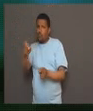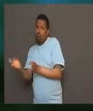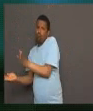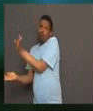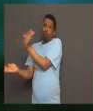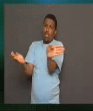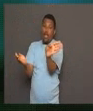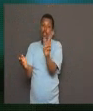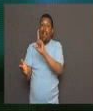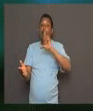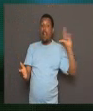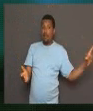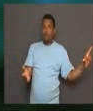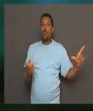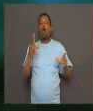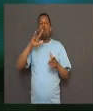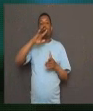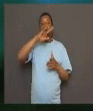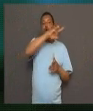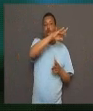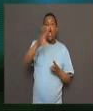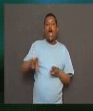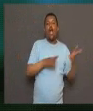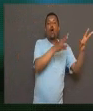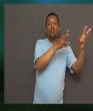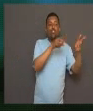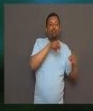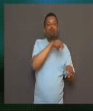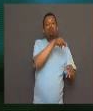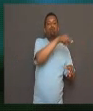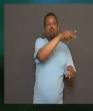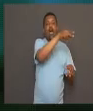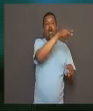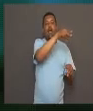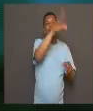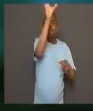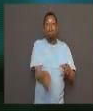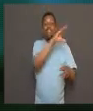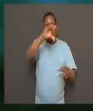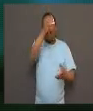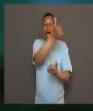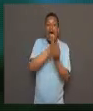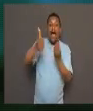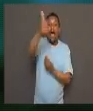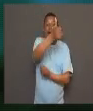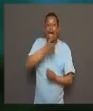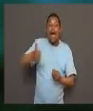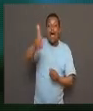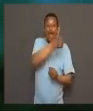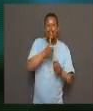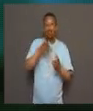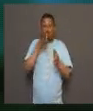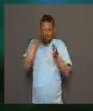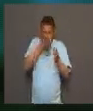turn left onto Bole Road, travel through Meskel